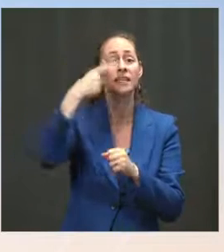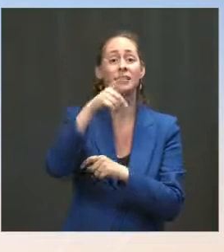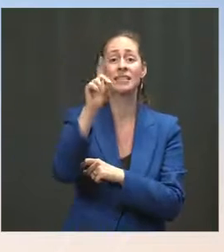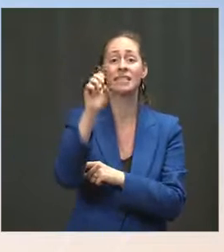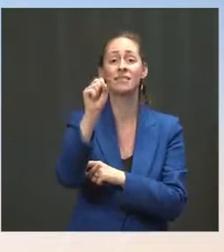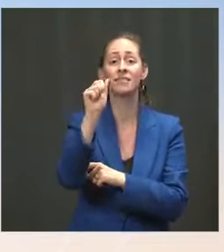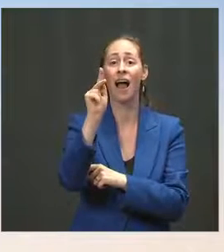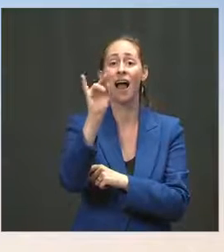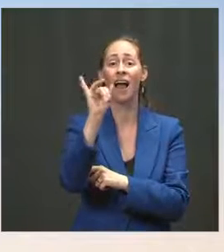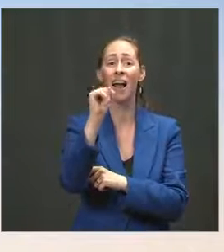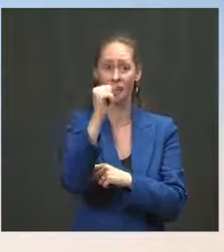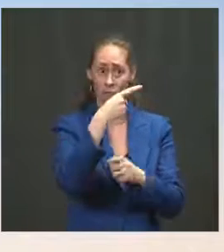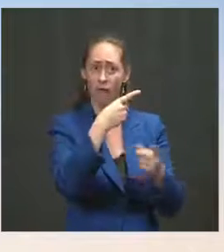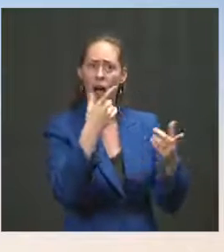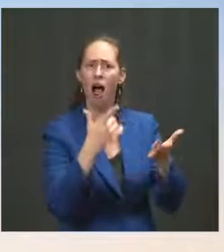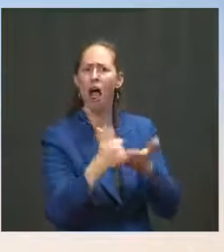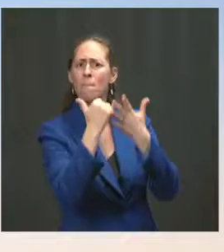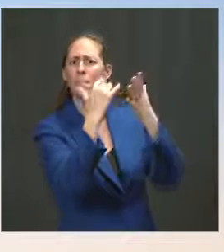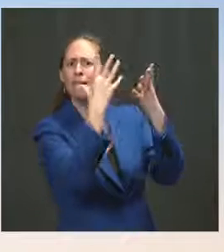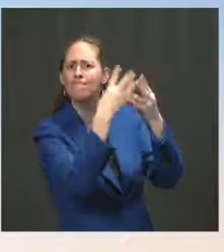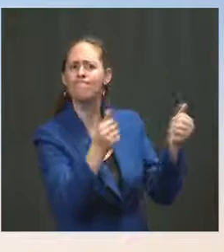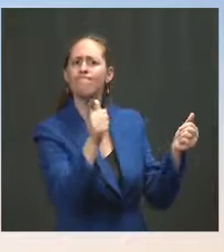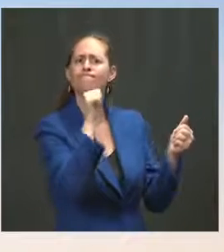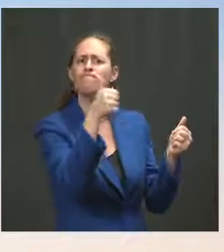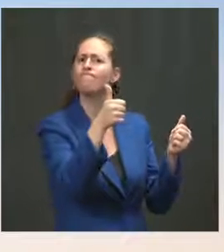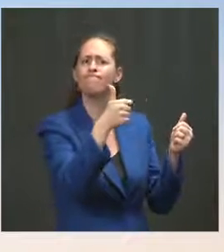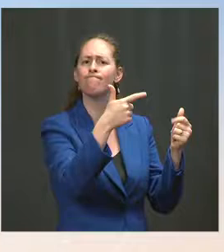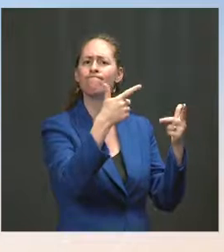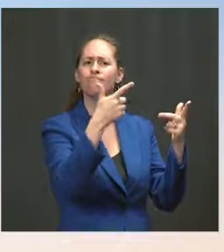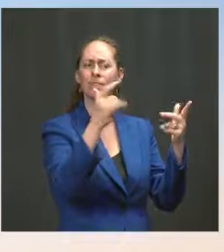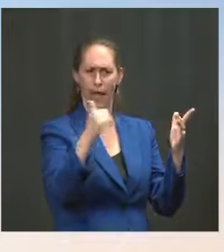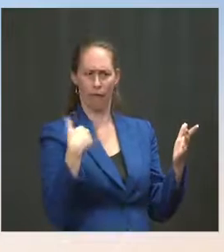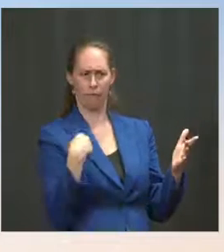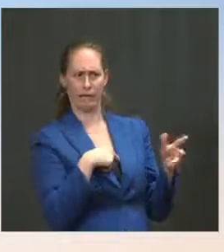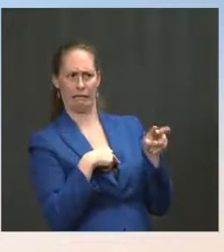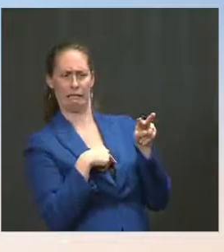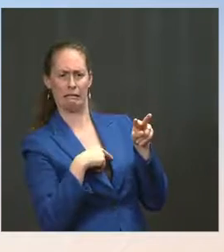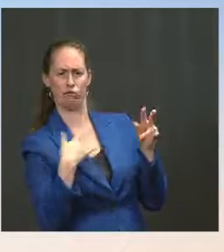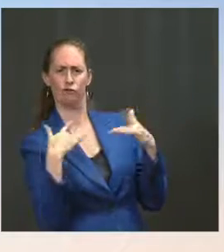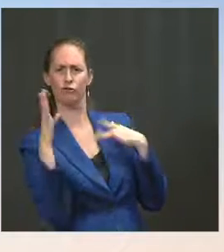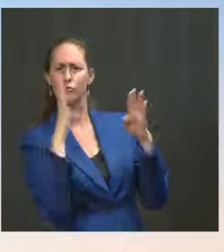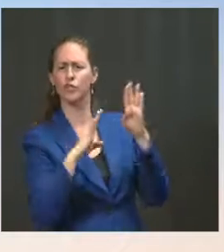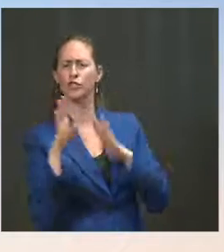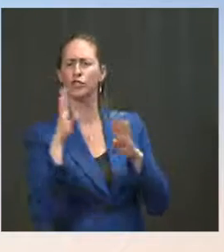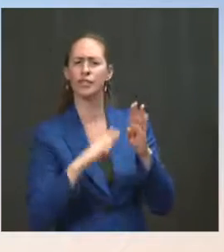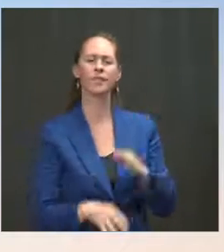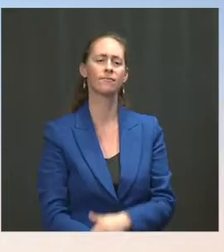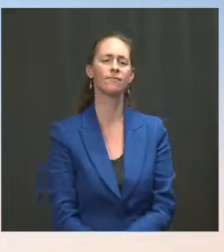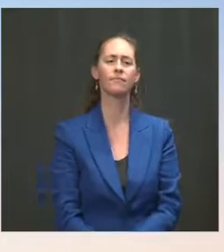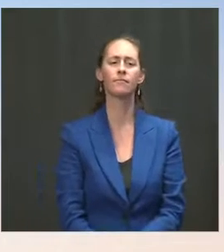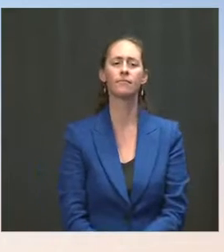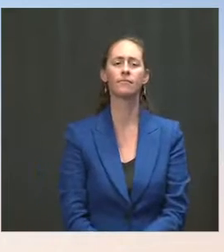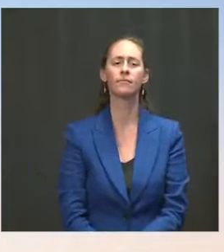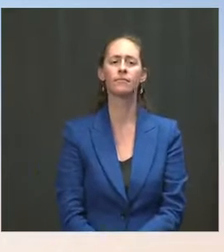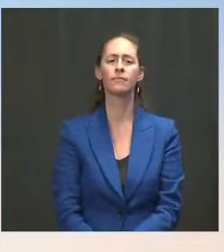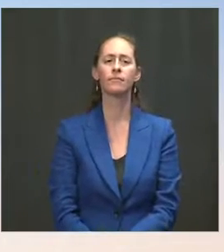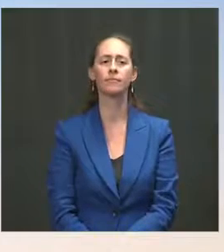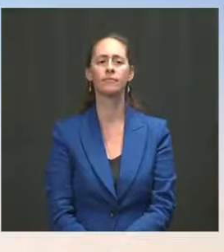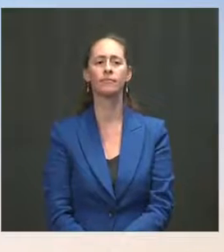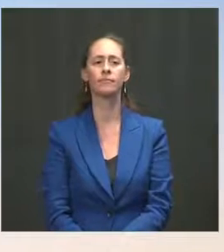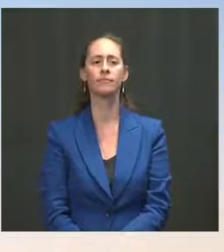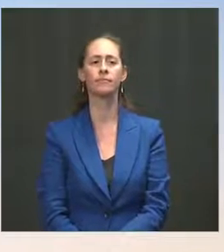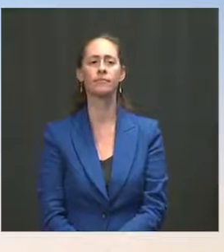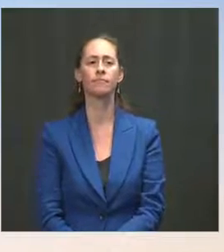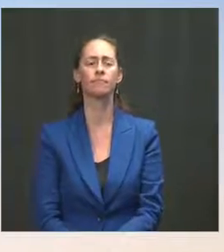concern. Thank Go you, ahead. Jen. Dr. Jen, I have a rapid fire 3 questions on transparency. As Ed